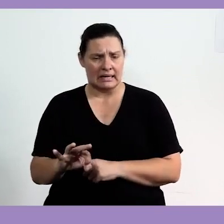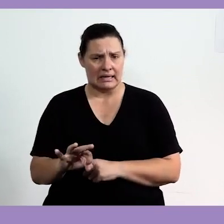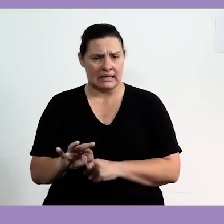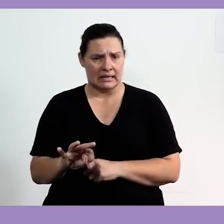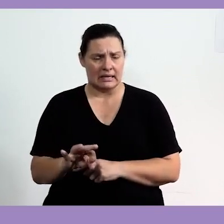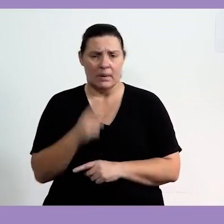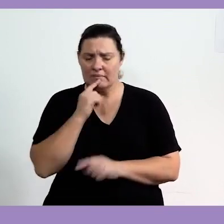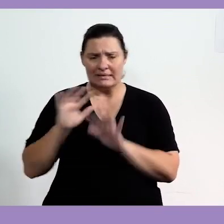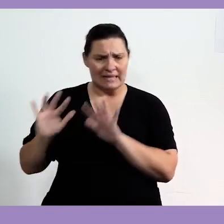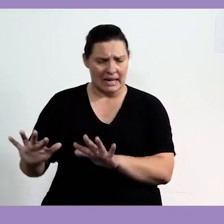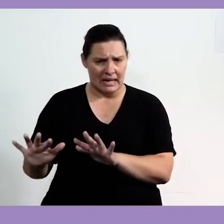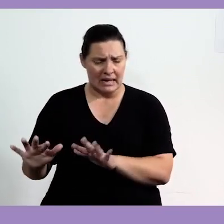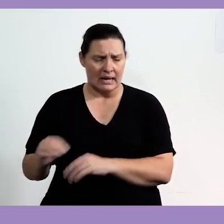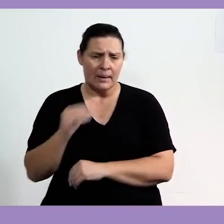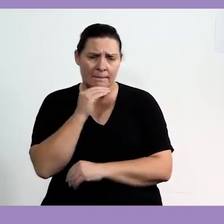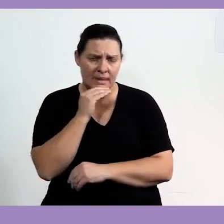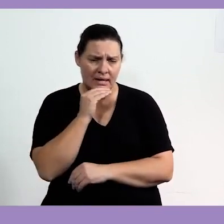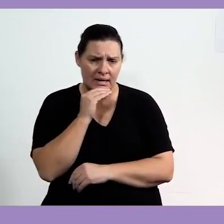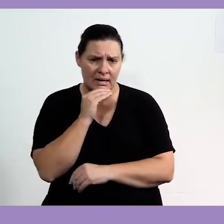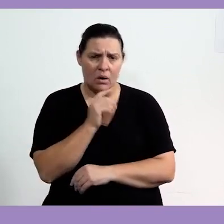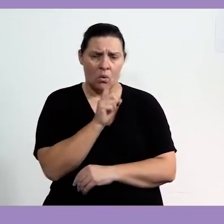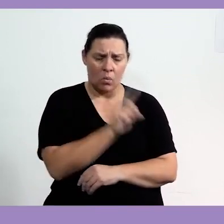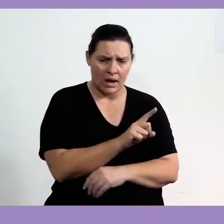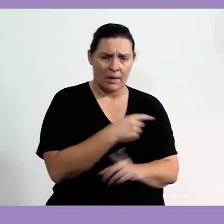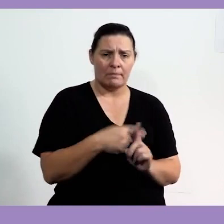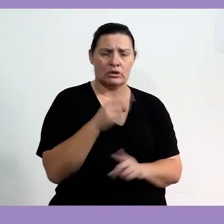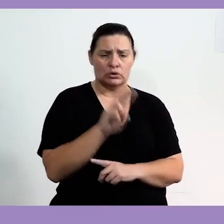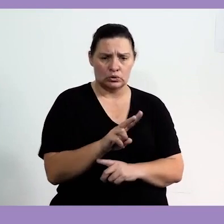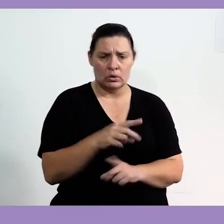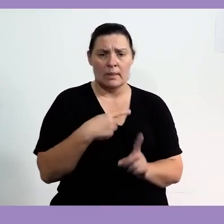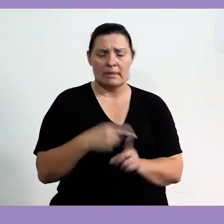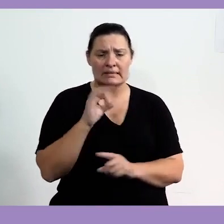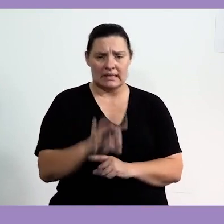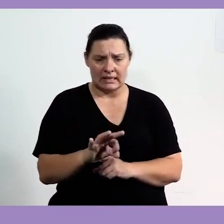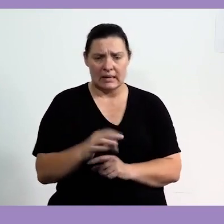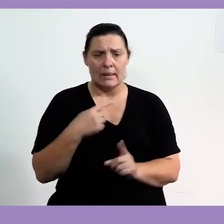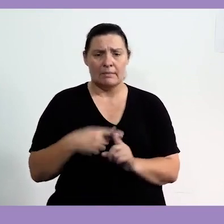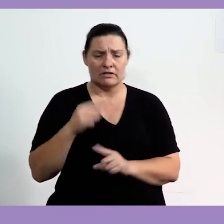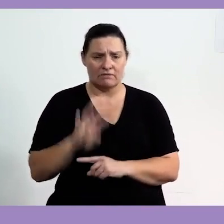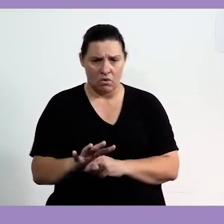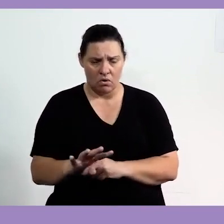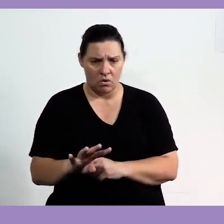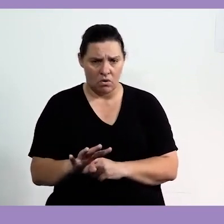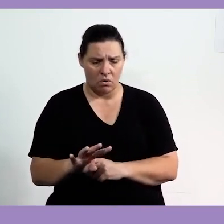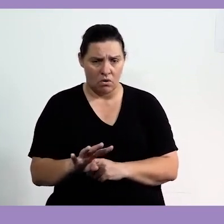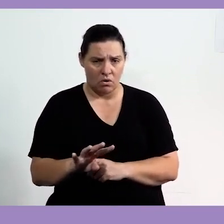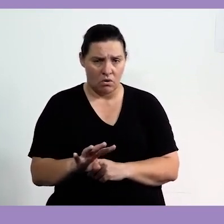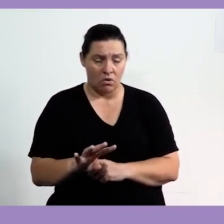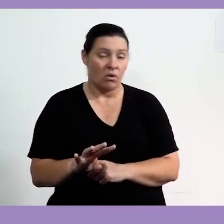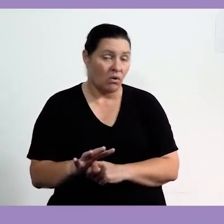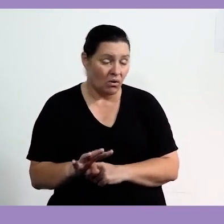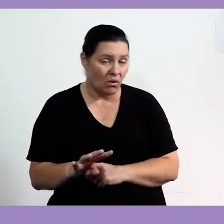3. When we get to 10, 10 actually comes from 1 plus 2 plus 3 plus